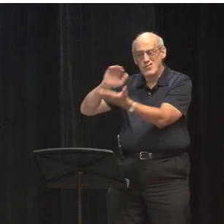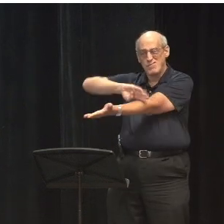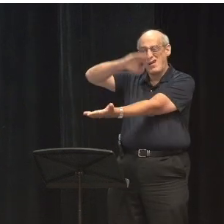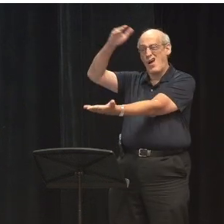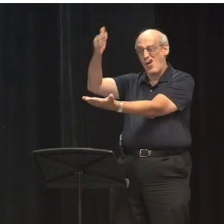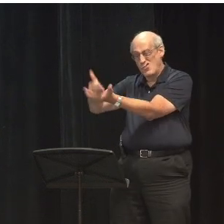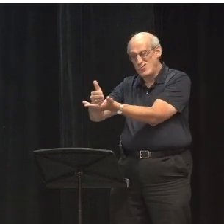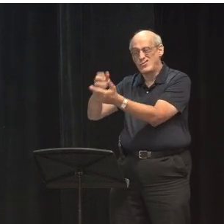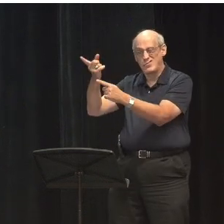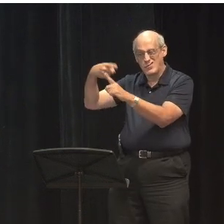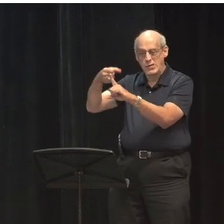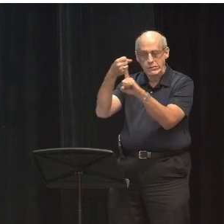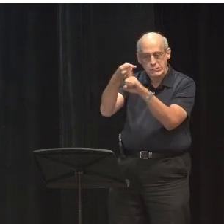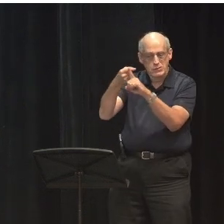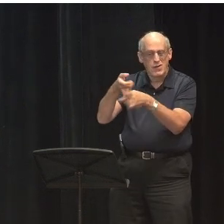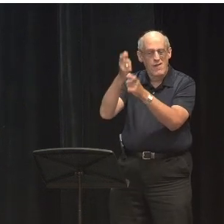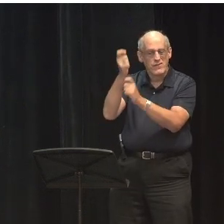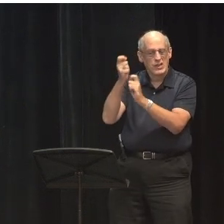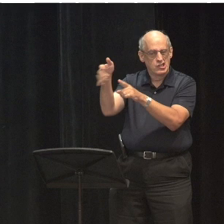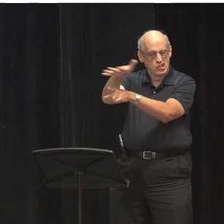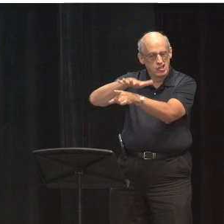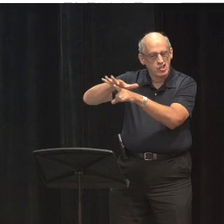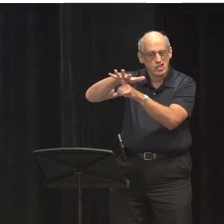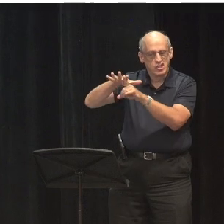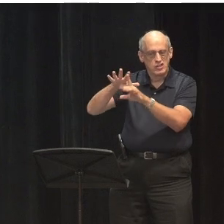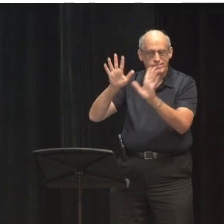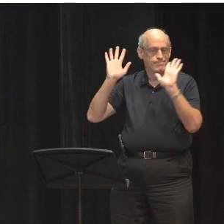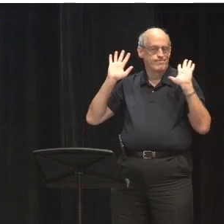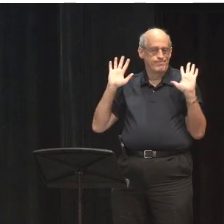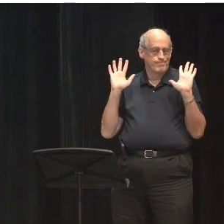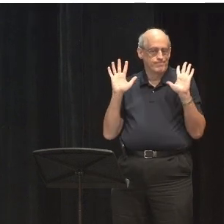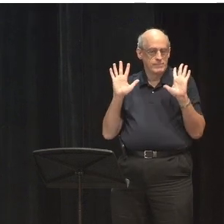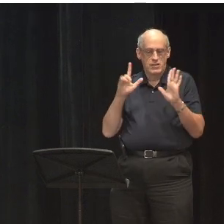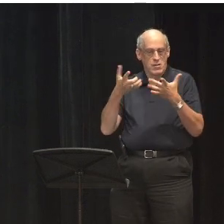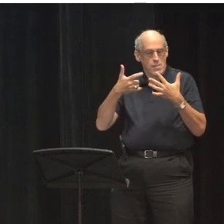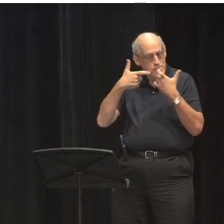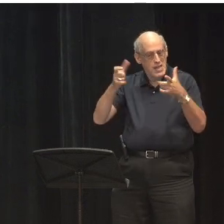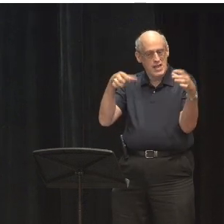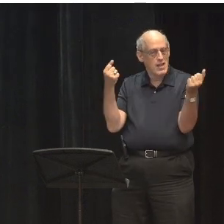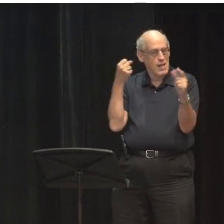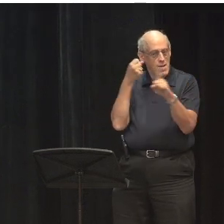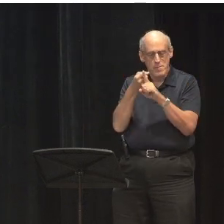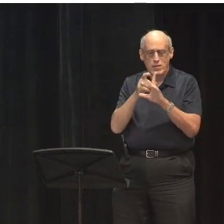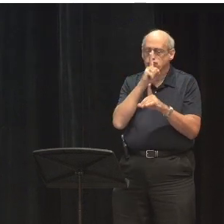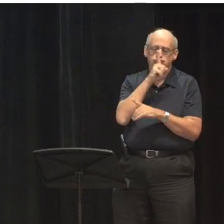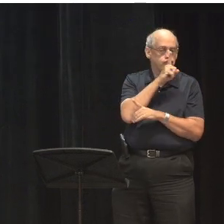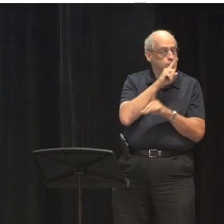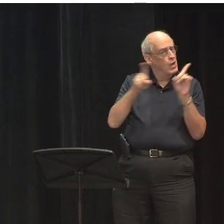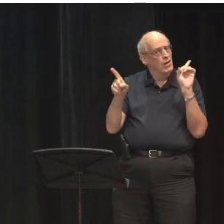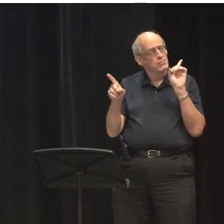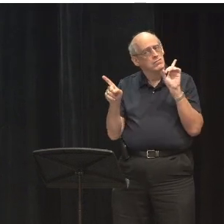and the impact it would have on fisheries and such. And there was no significant impact. However, the